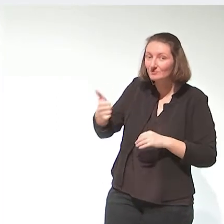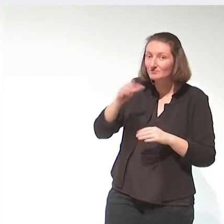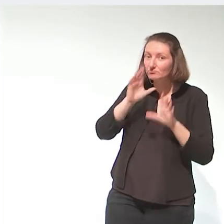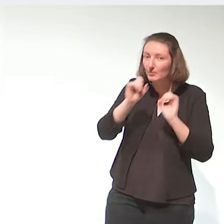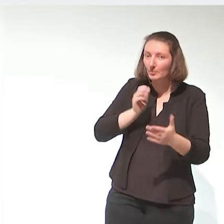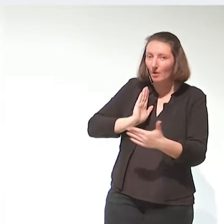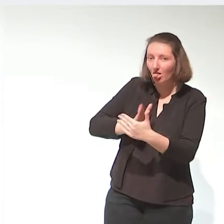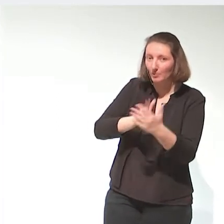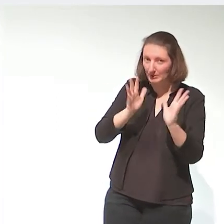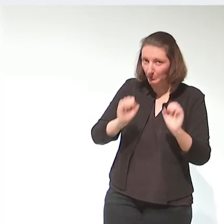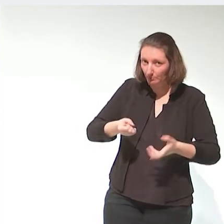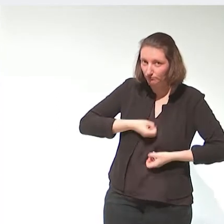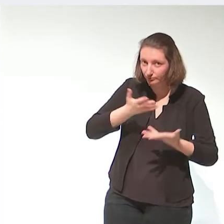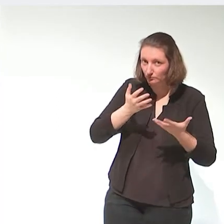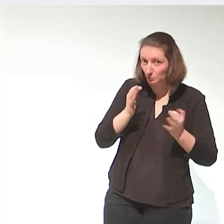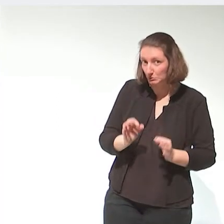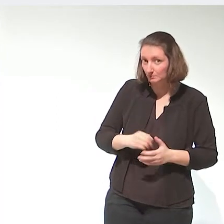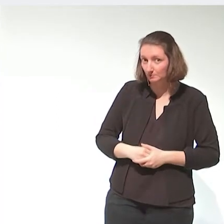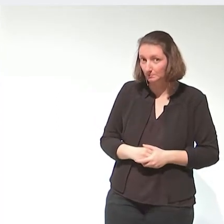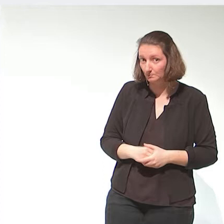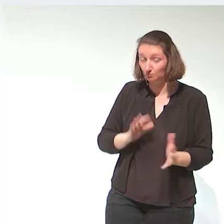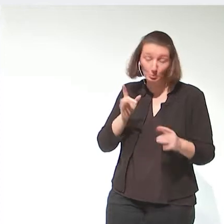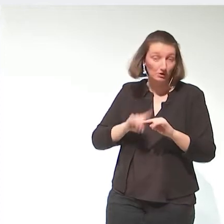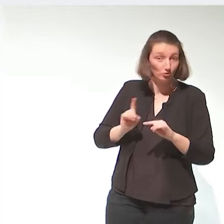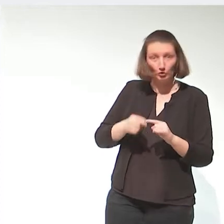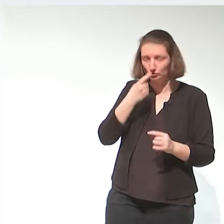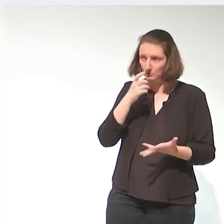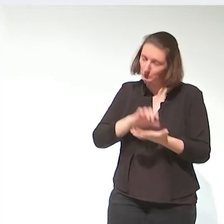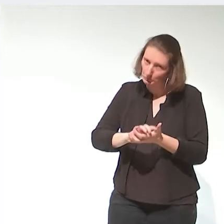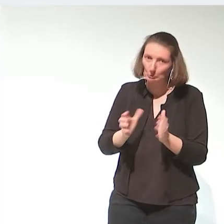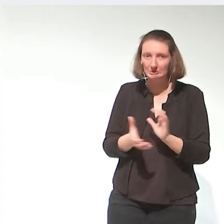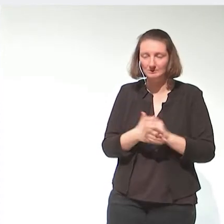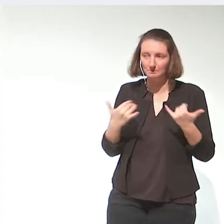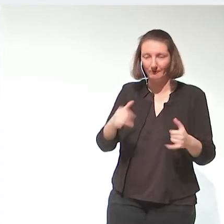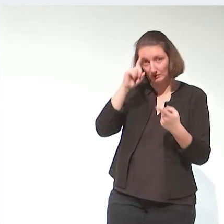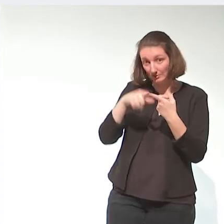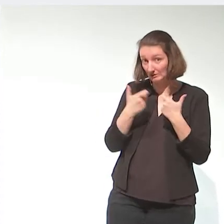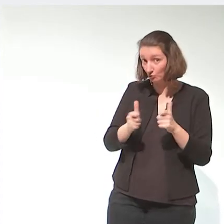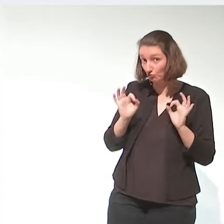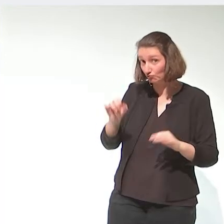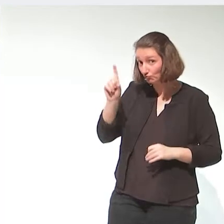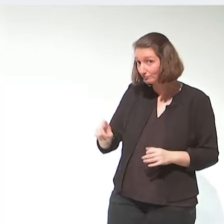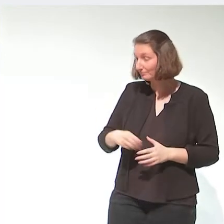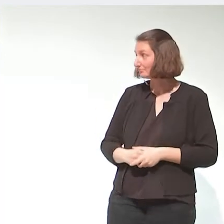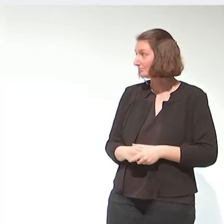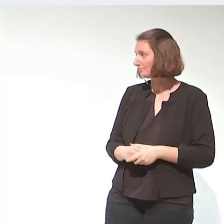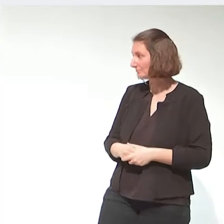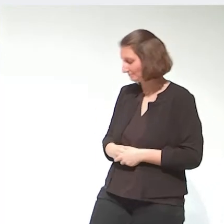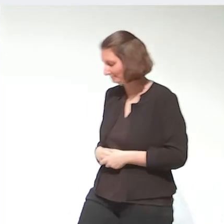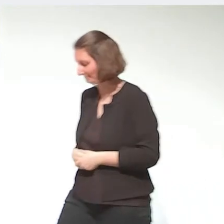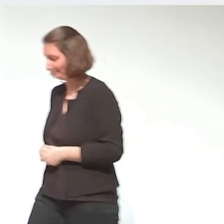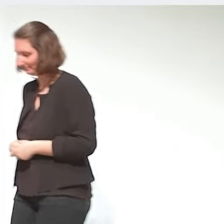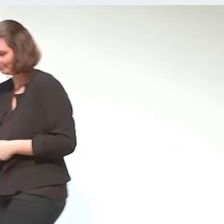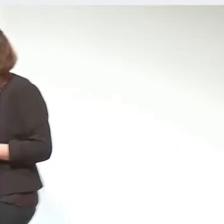closing, any barriers that you'd like to mention? Anything that's tricky to set up in terms of accessibility? We